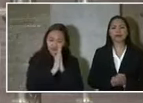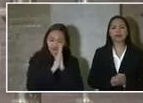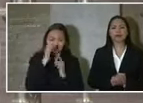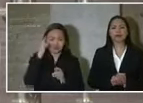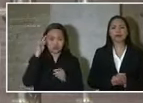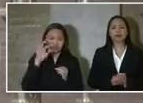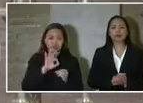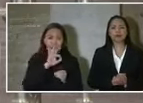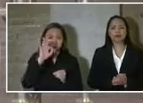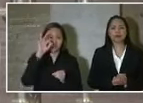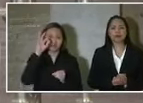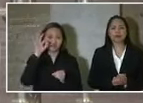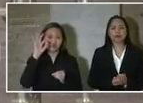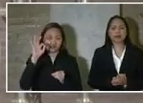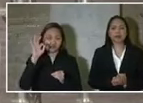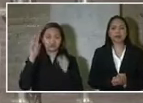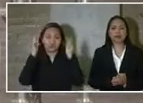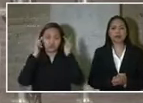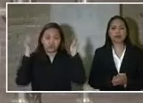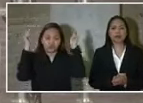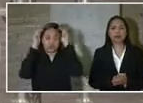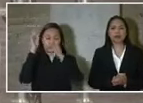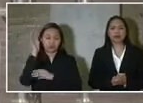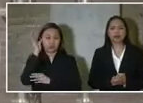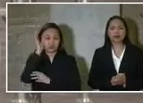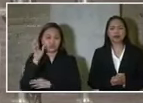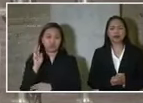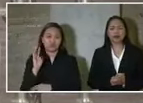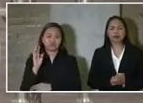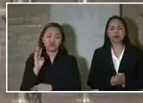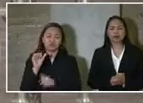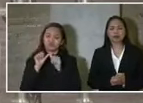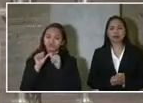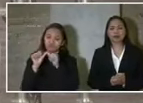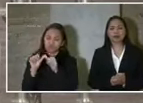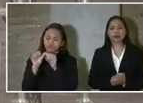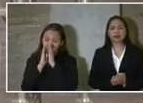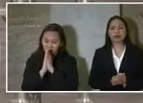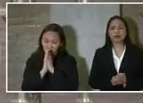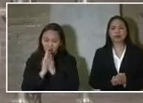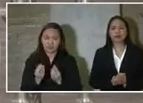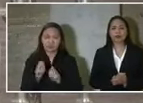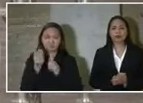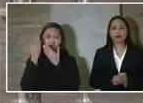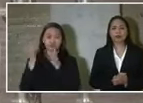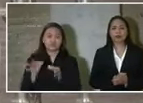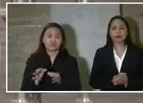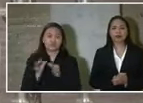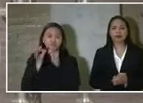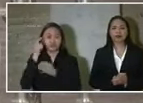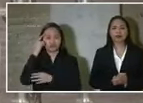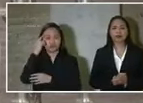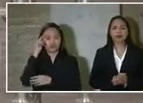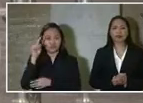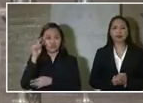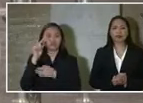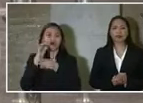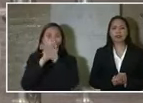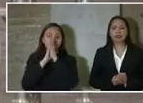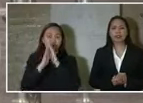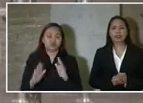our Pope Emeritus. Let us continue to pray for him and offer masses for the repose of his